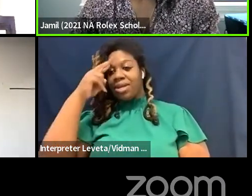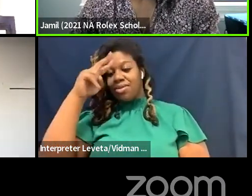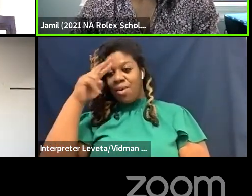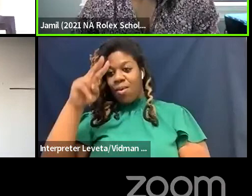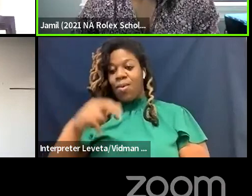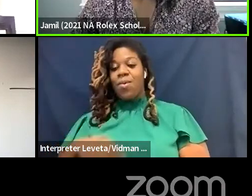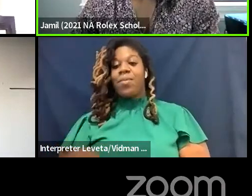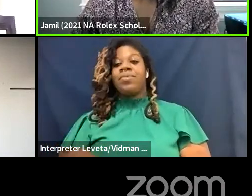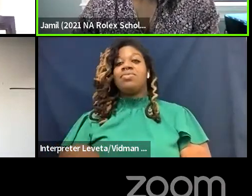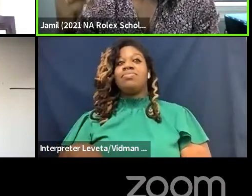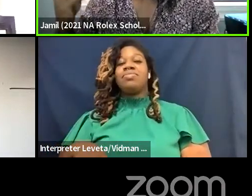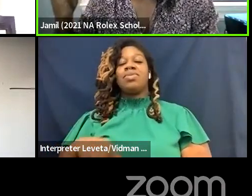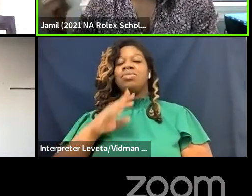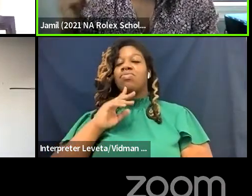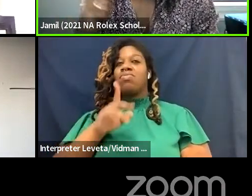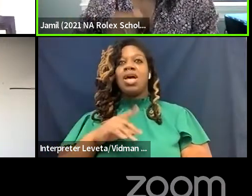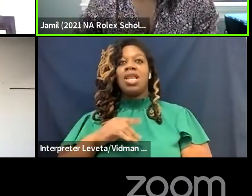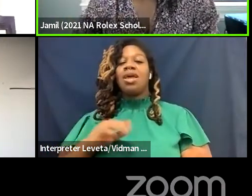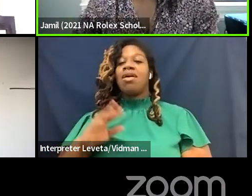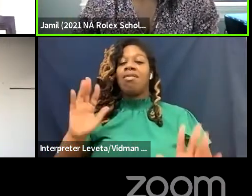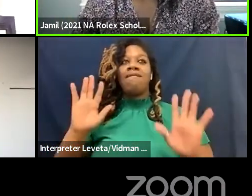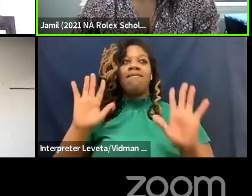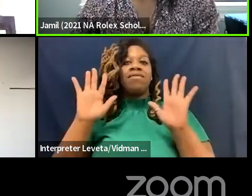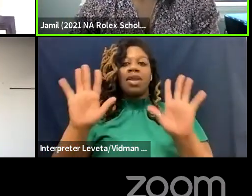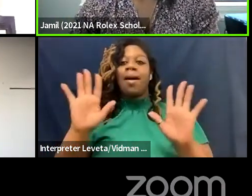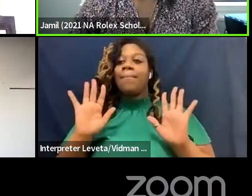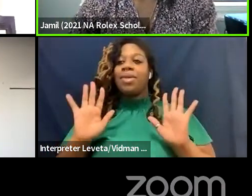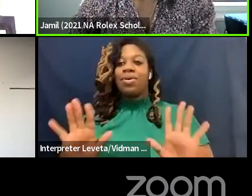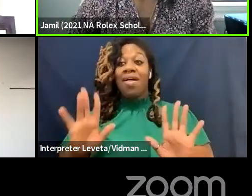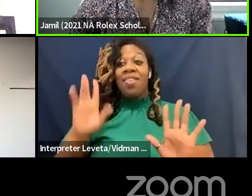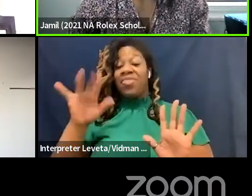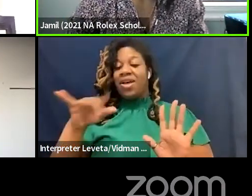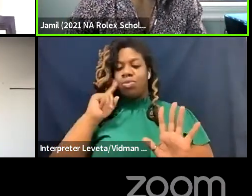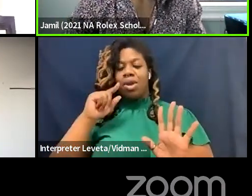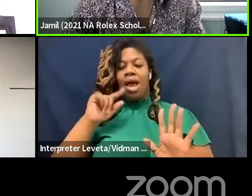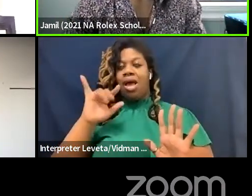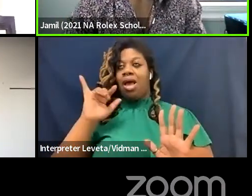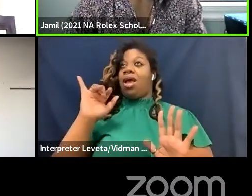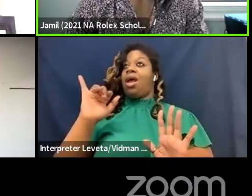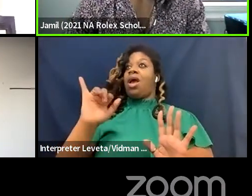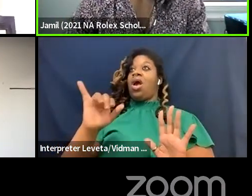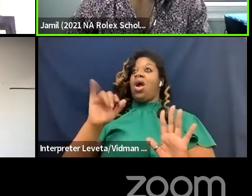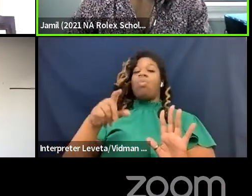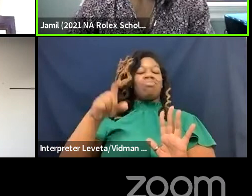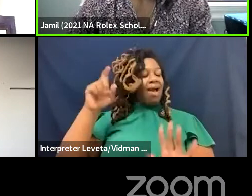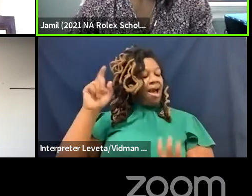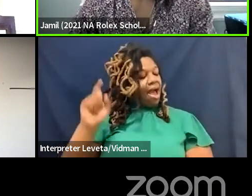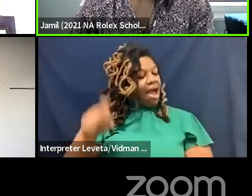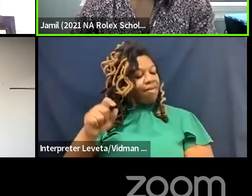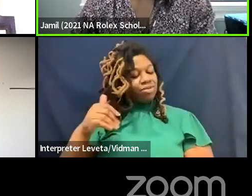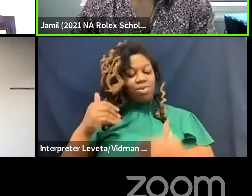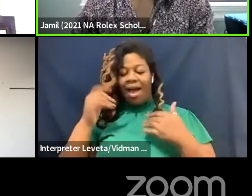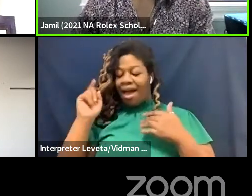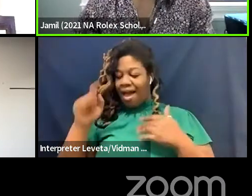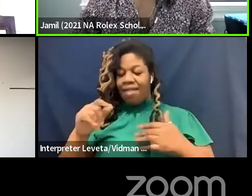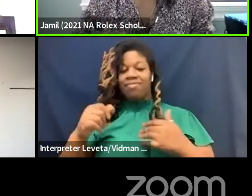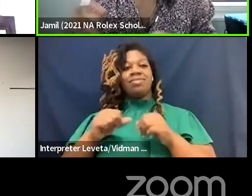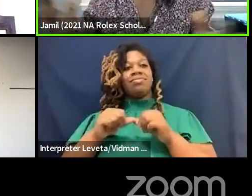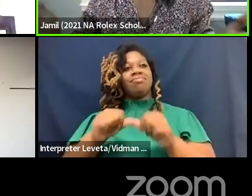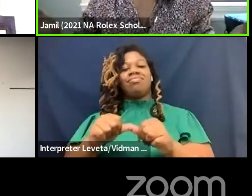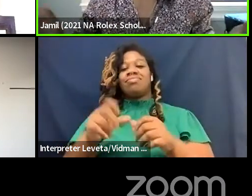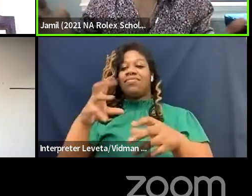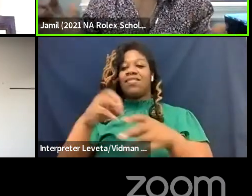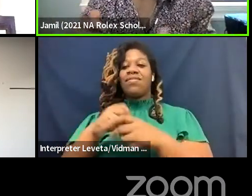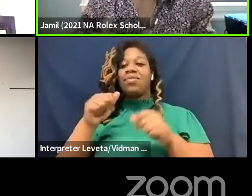just phenomenal. That was really when it like clicked, like, oh yeah, we got to do this. Like, this is awesome. But